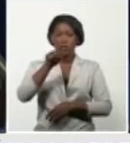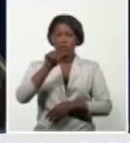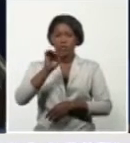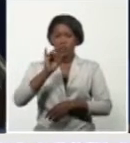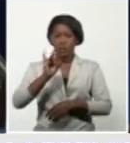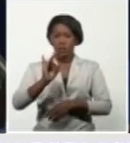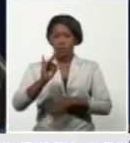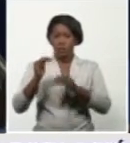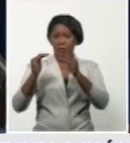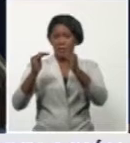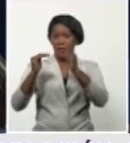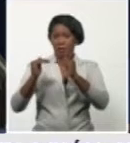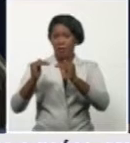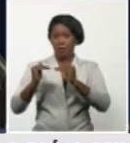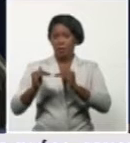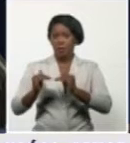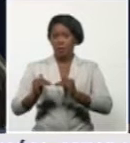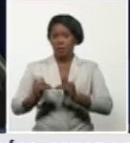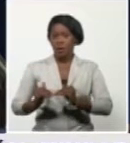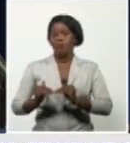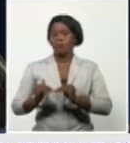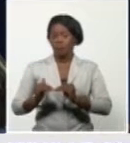17th place.